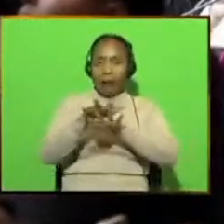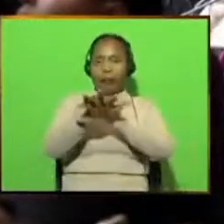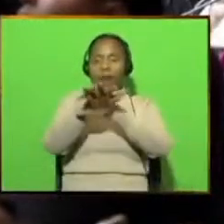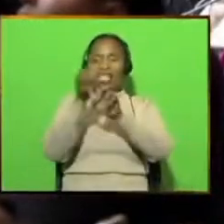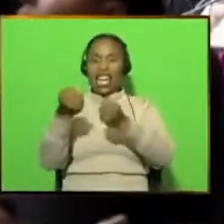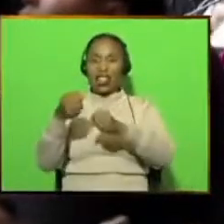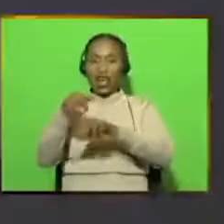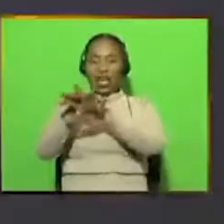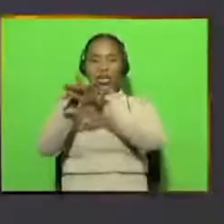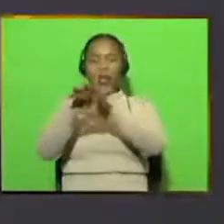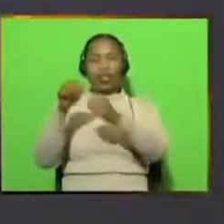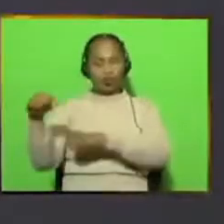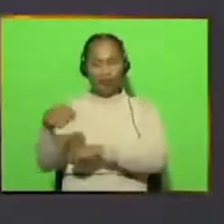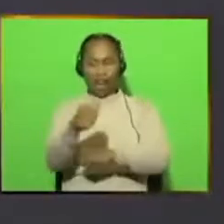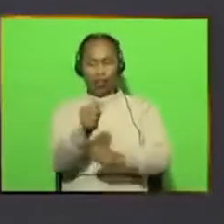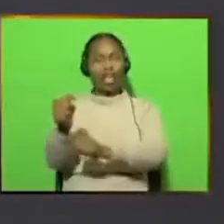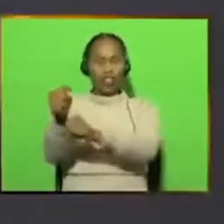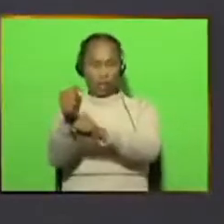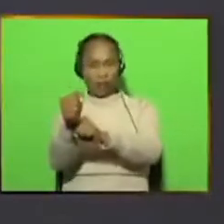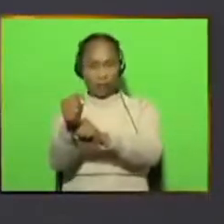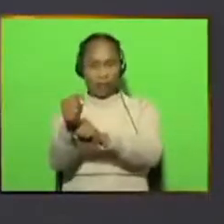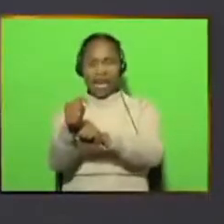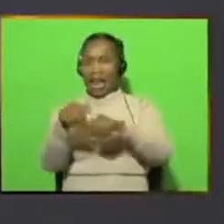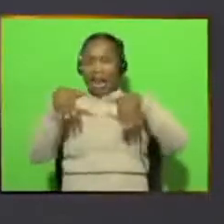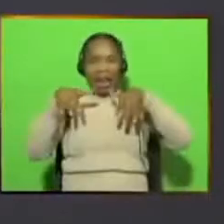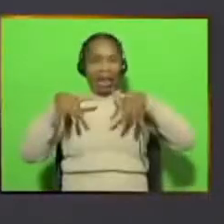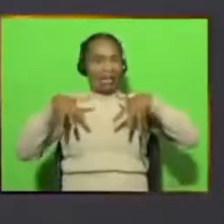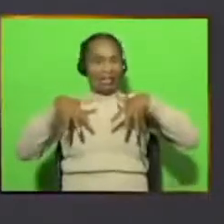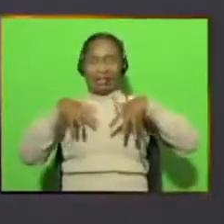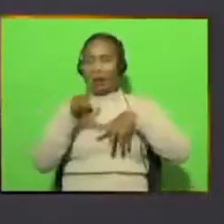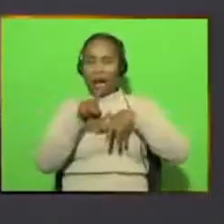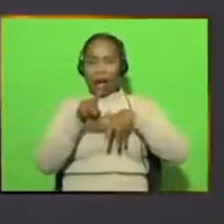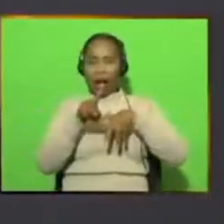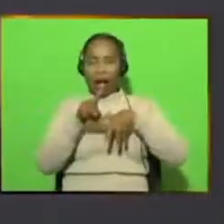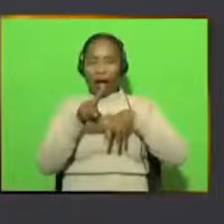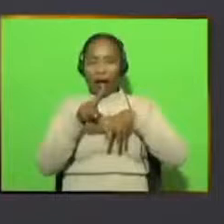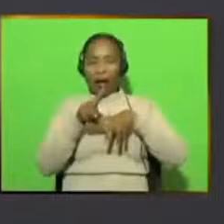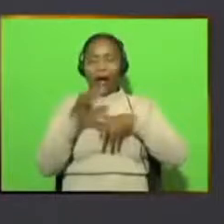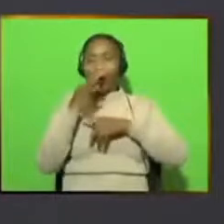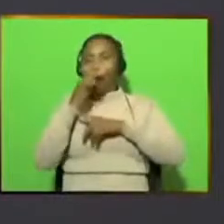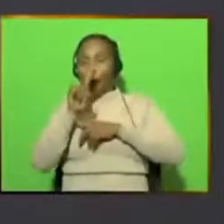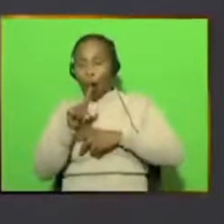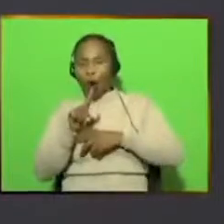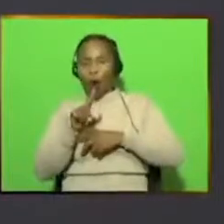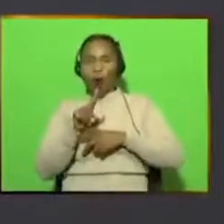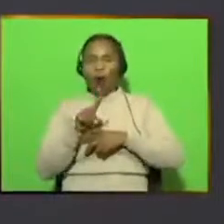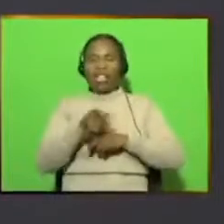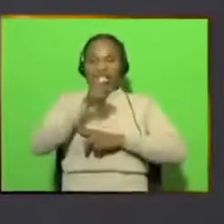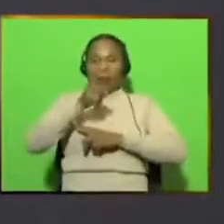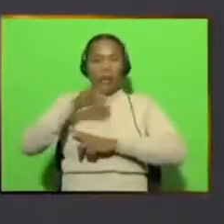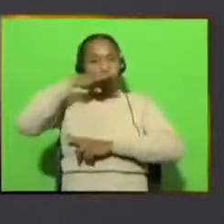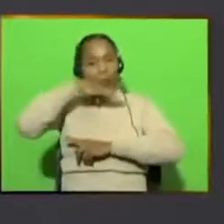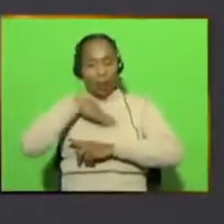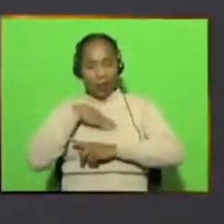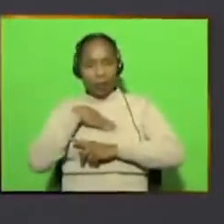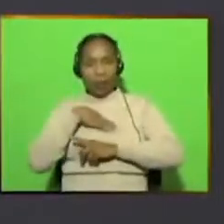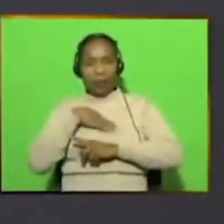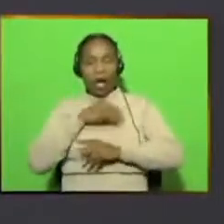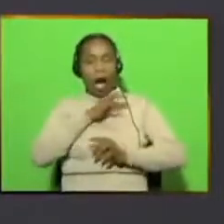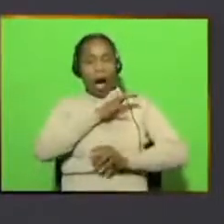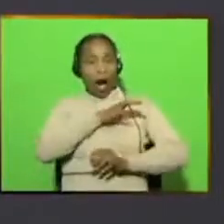Laziness and lack of discipline must not characterize the new